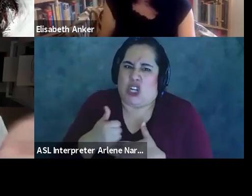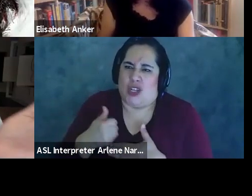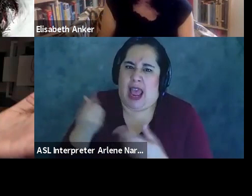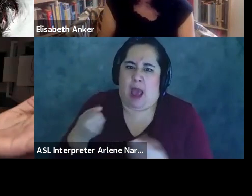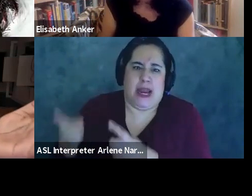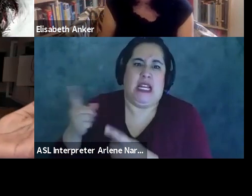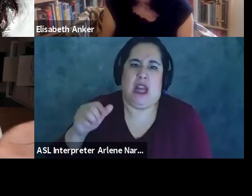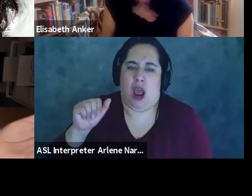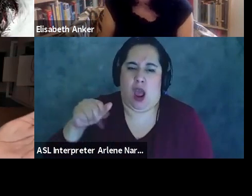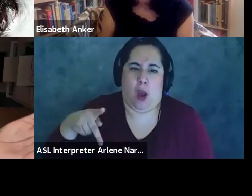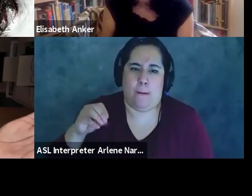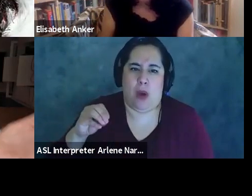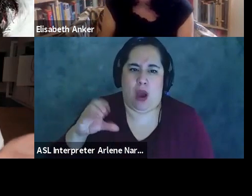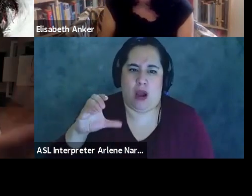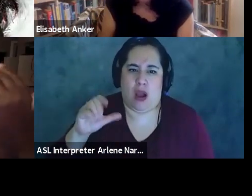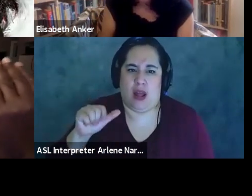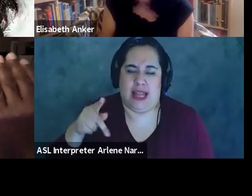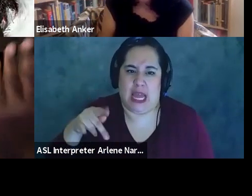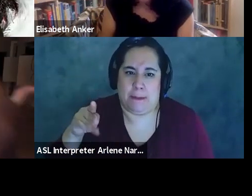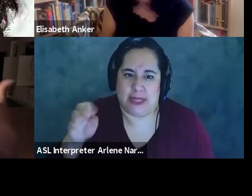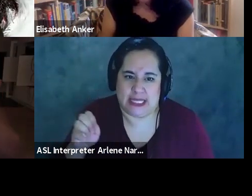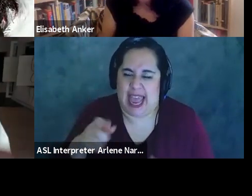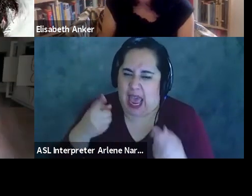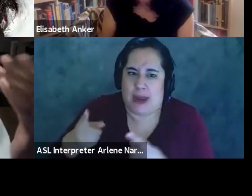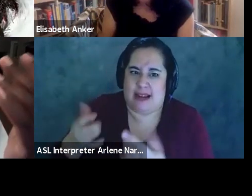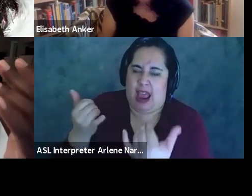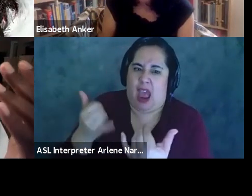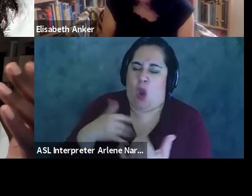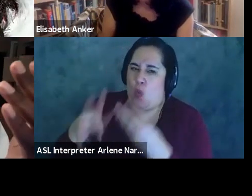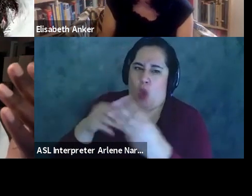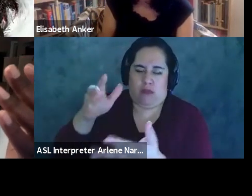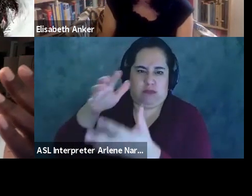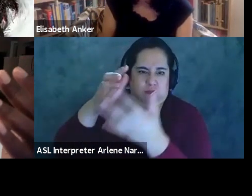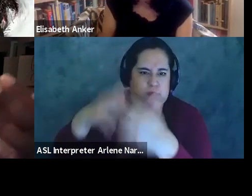The feeling being that we are on the brink of